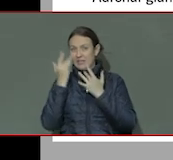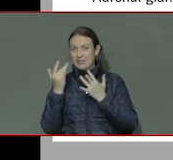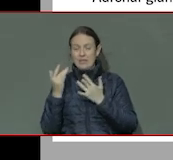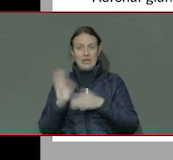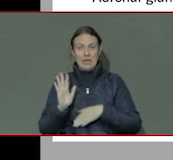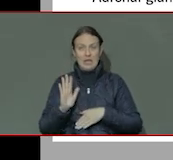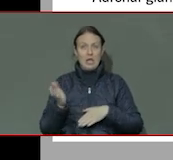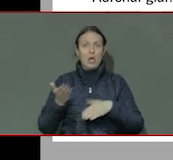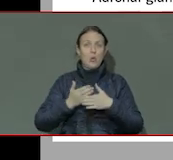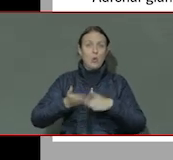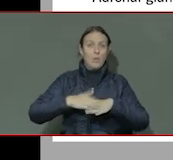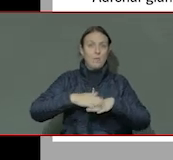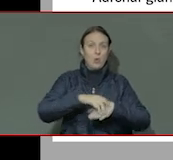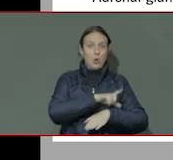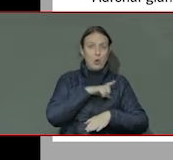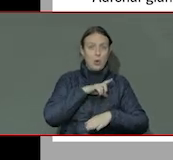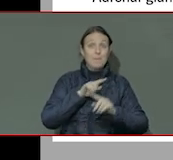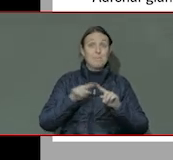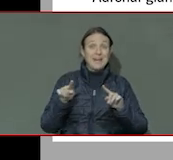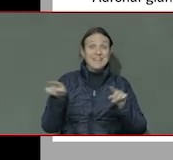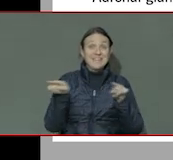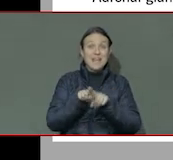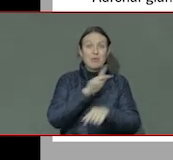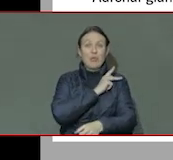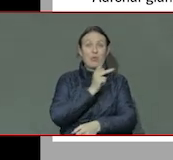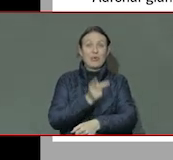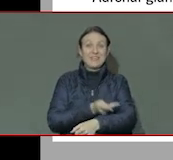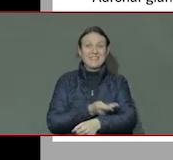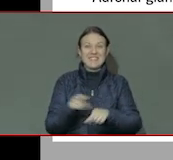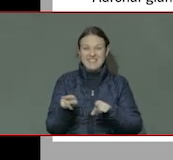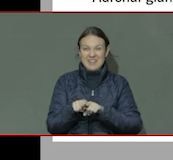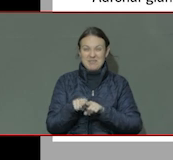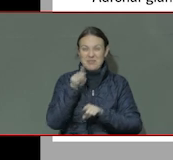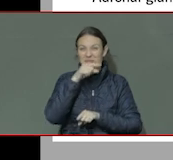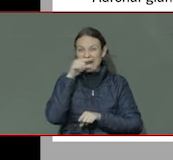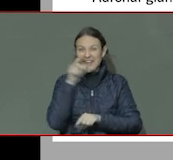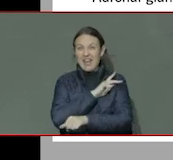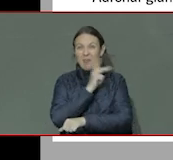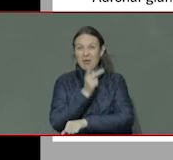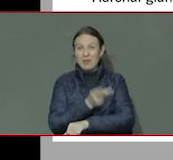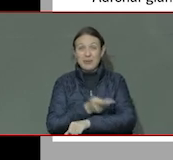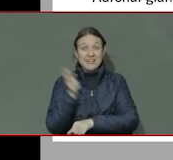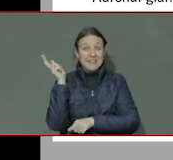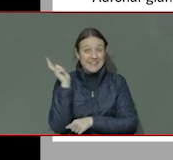then please remember it's a protein. The moment you hear the word protein, you must